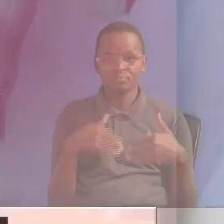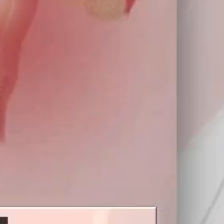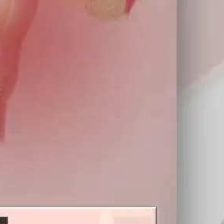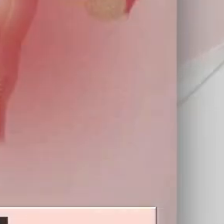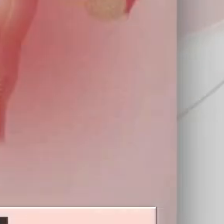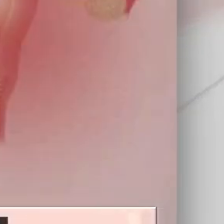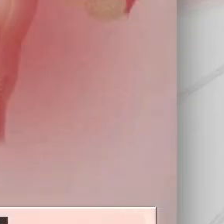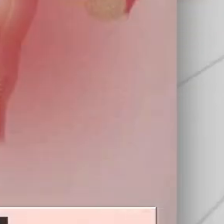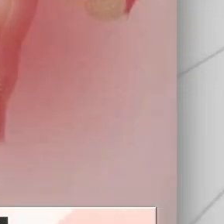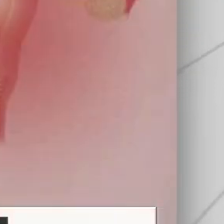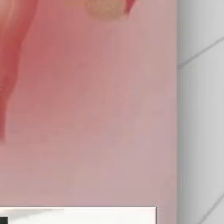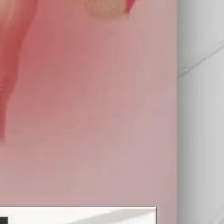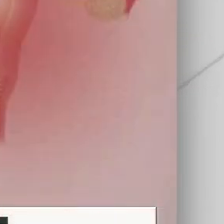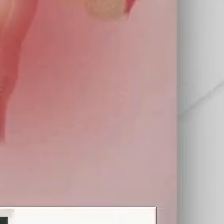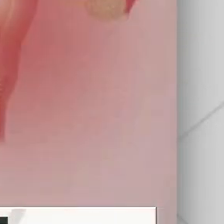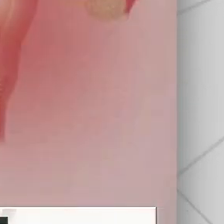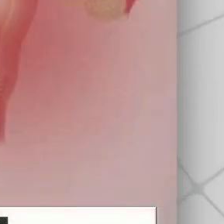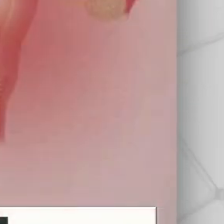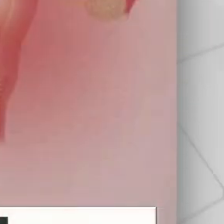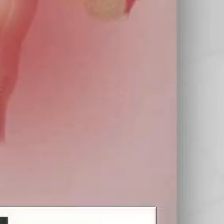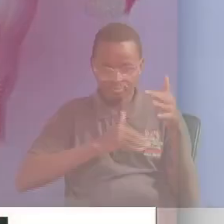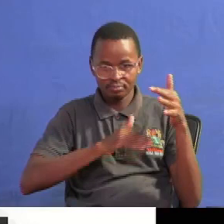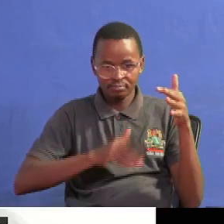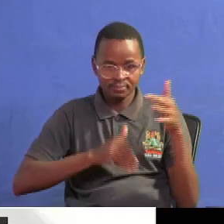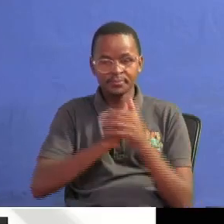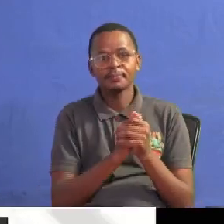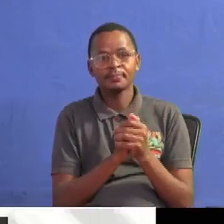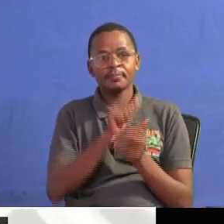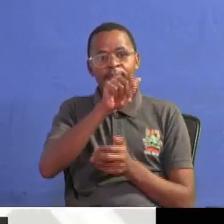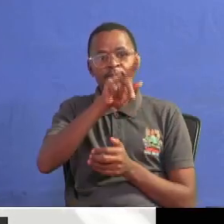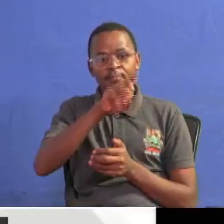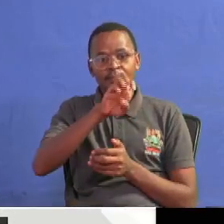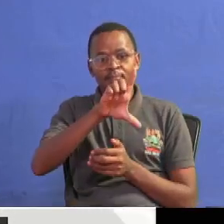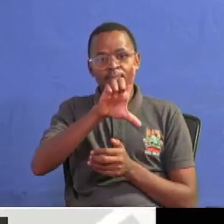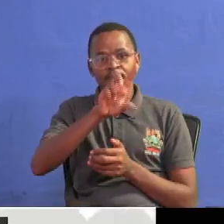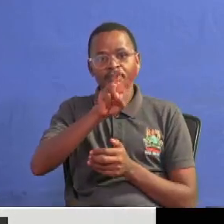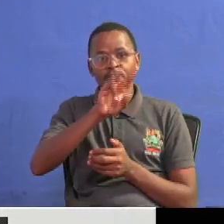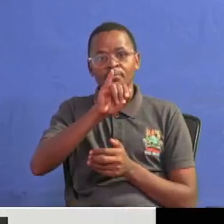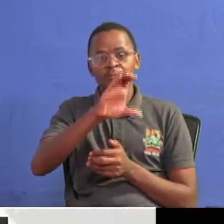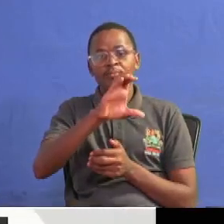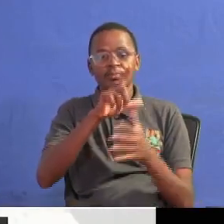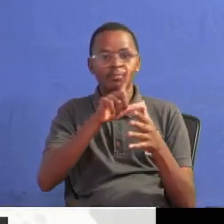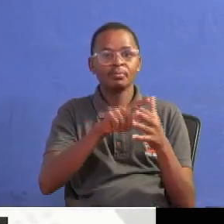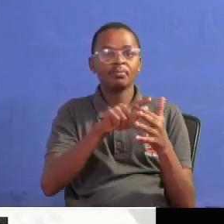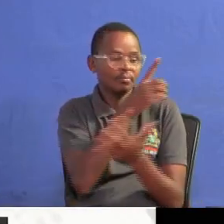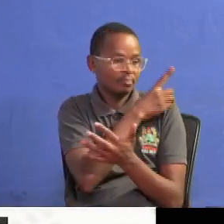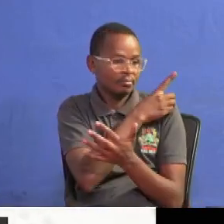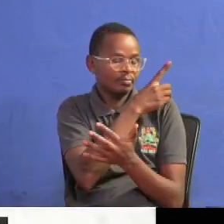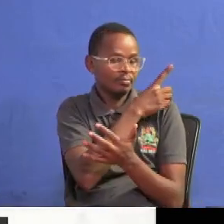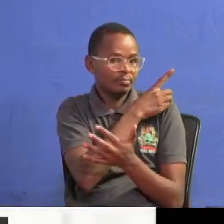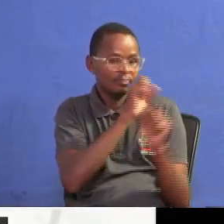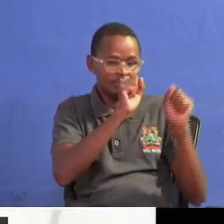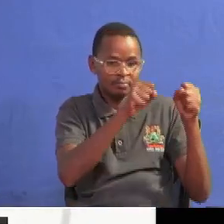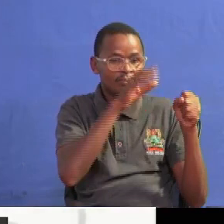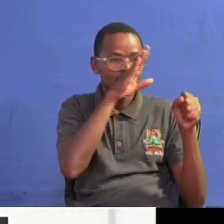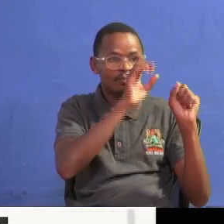during sexual intercourse, as well as abdominal menstruation. Pelvic ultrasound is advisable so that the doctor or specialist can